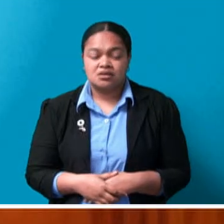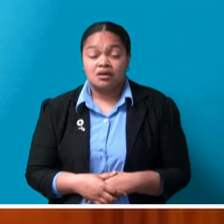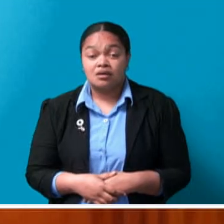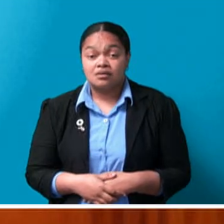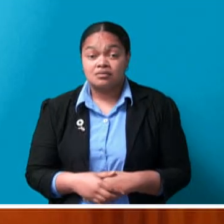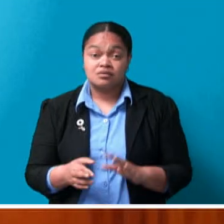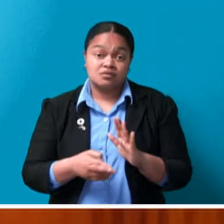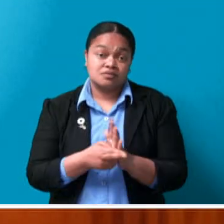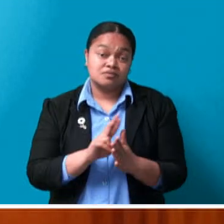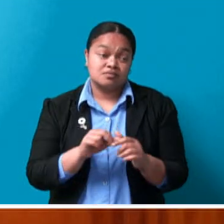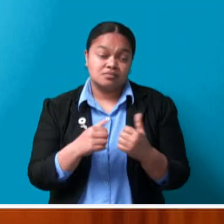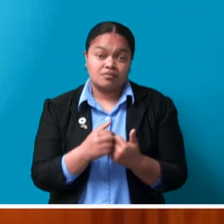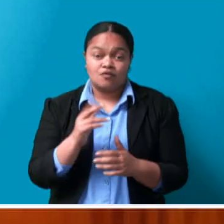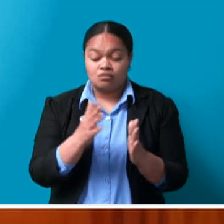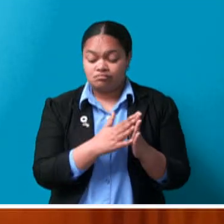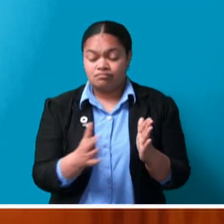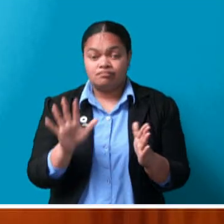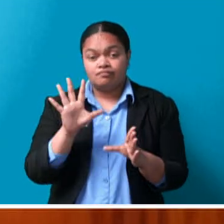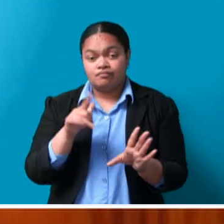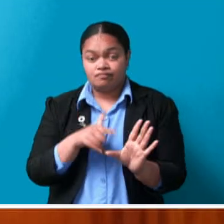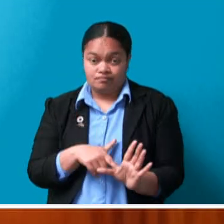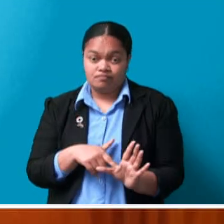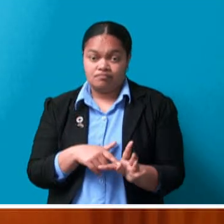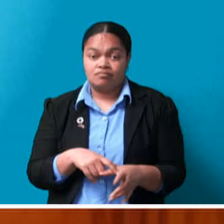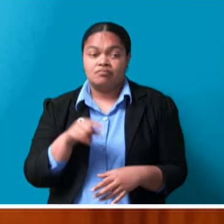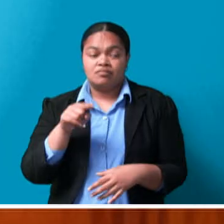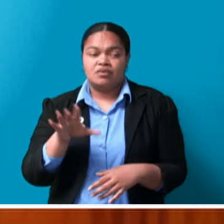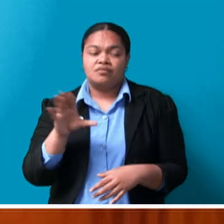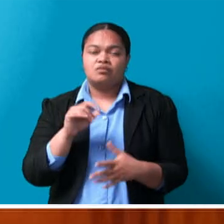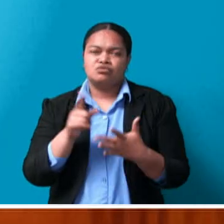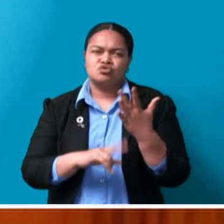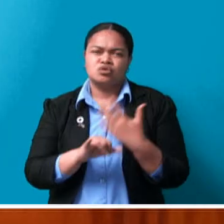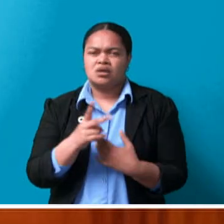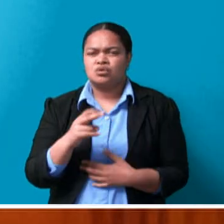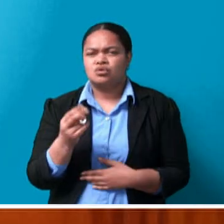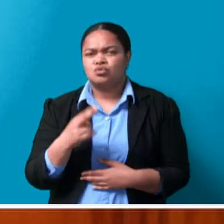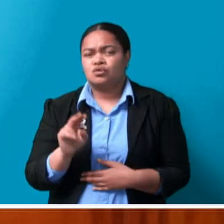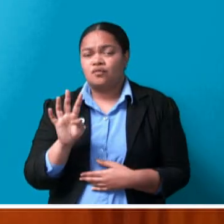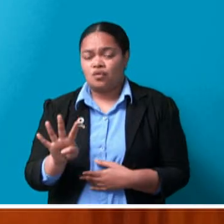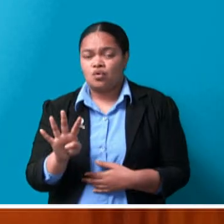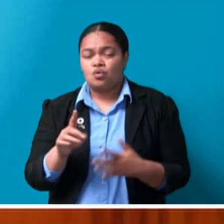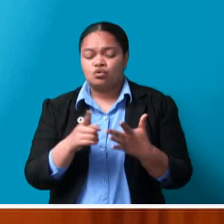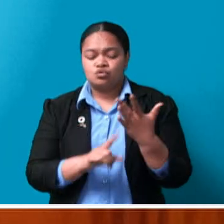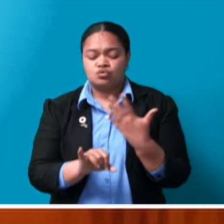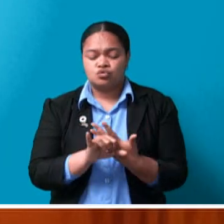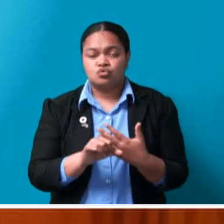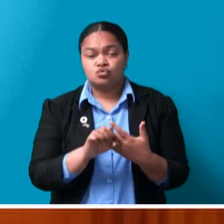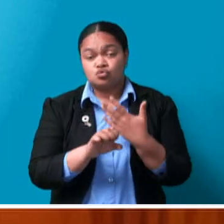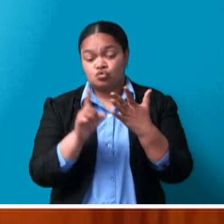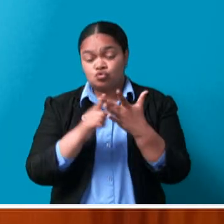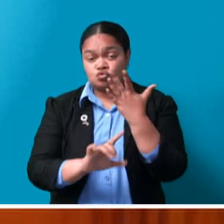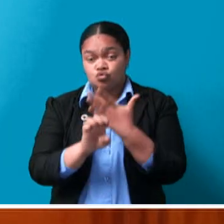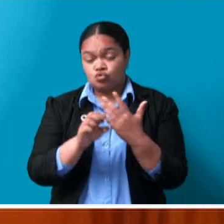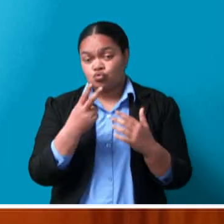agreement will run for 5 years, backdated from July 2024 to June 2029.